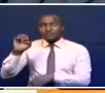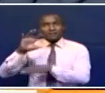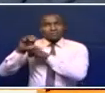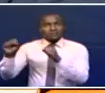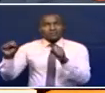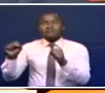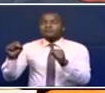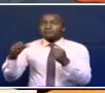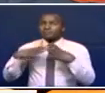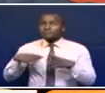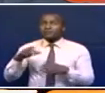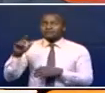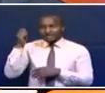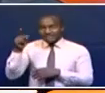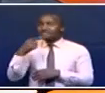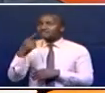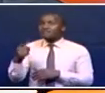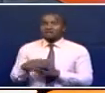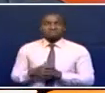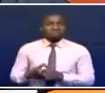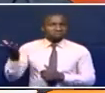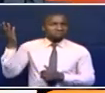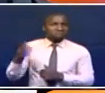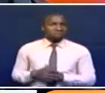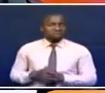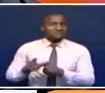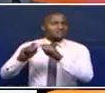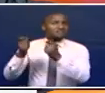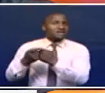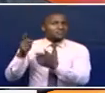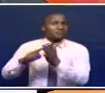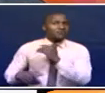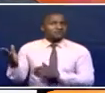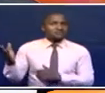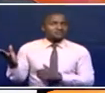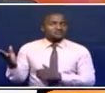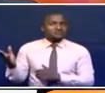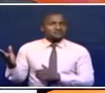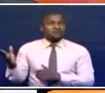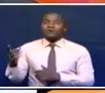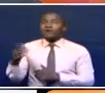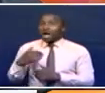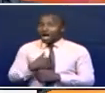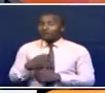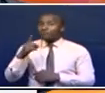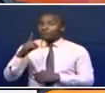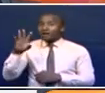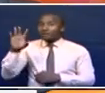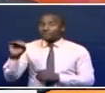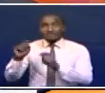Kenyans were overheard saying, what tribe is Kikwete? Mm. Now, there are over 140